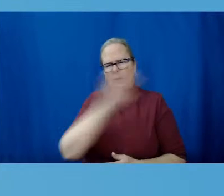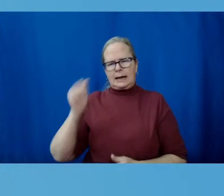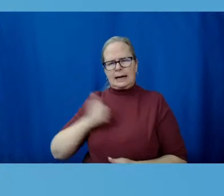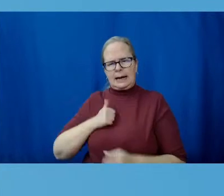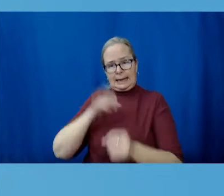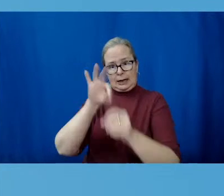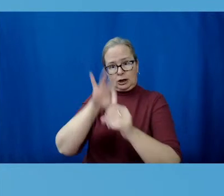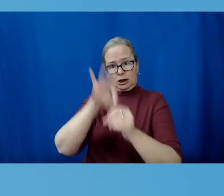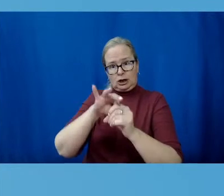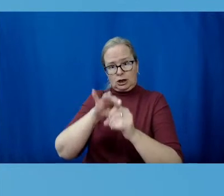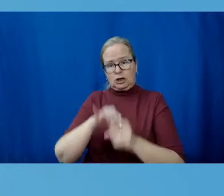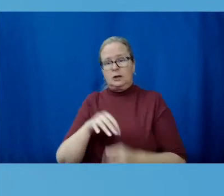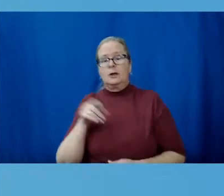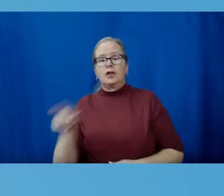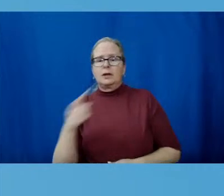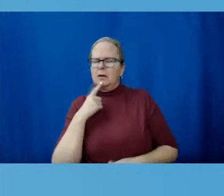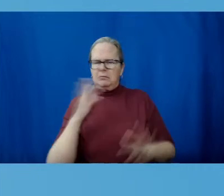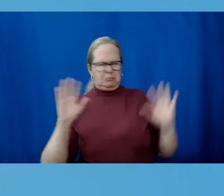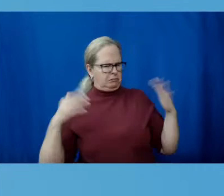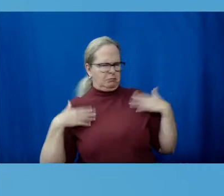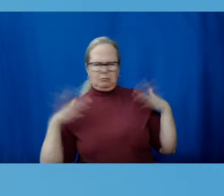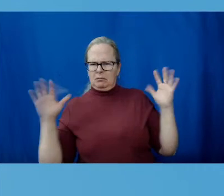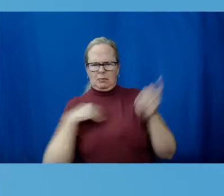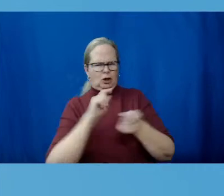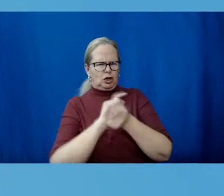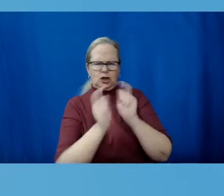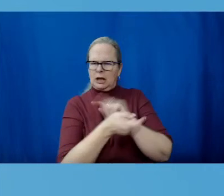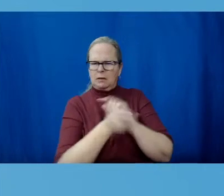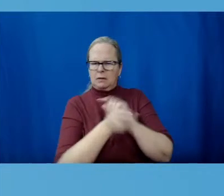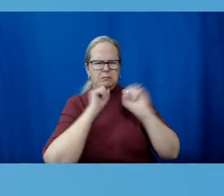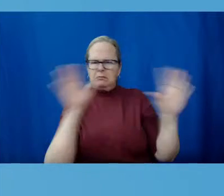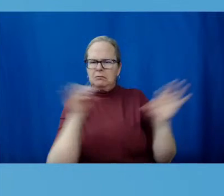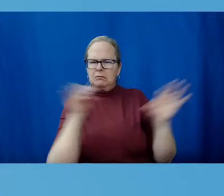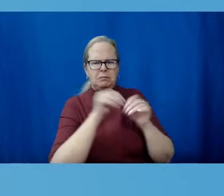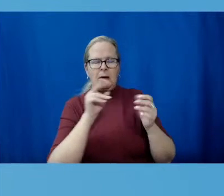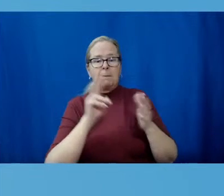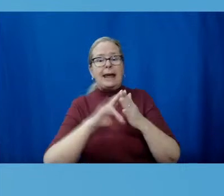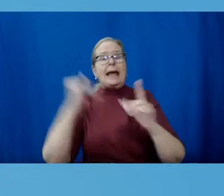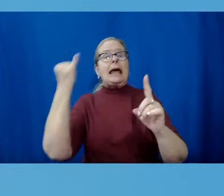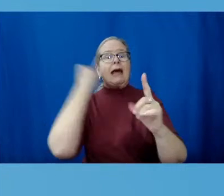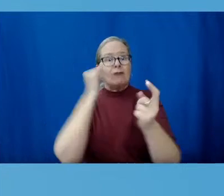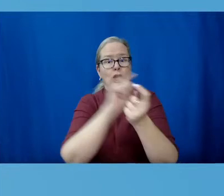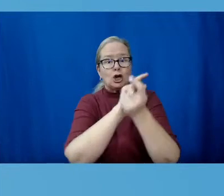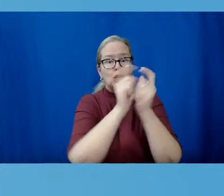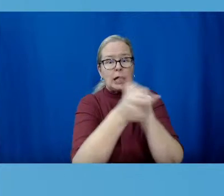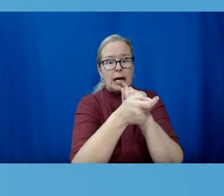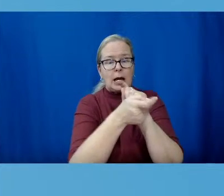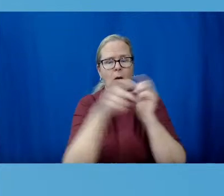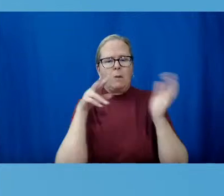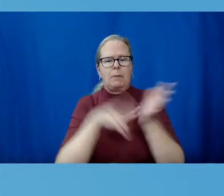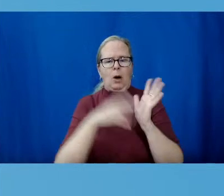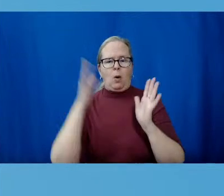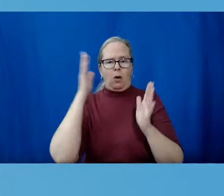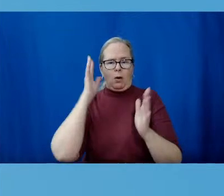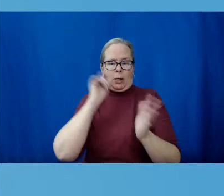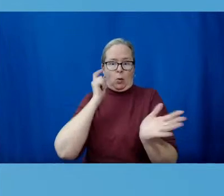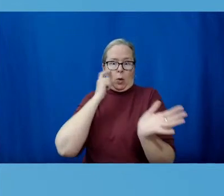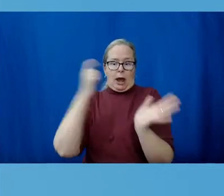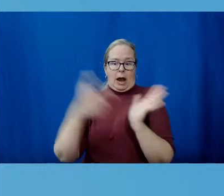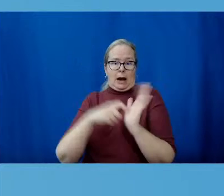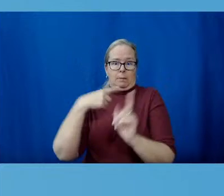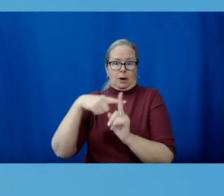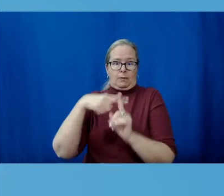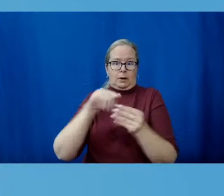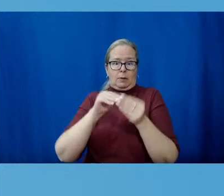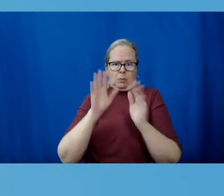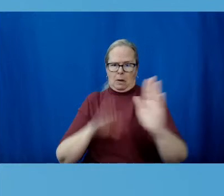and therefore badly on the federal conservatives. Of course, that was what actually happened in the campaign. But yeah, I just got the